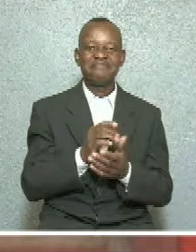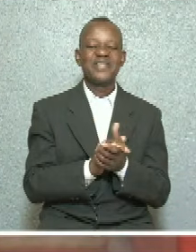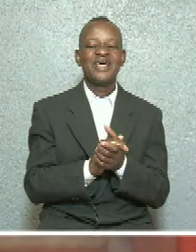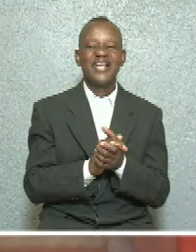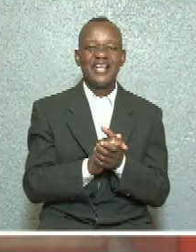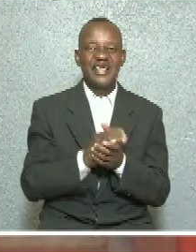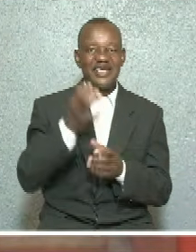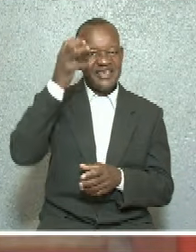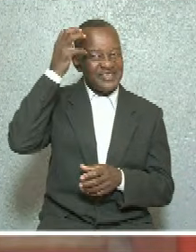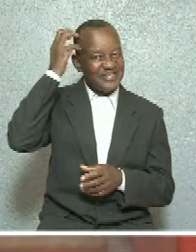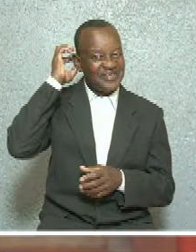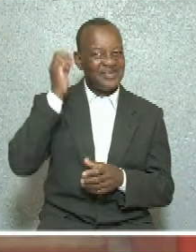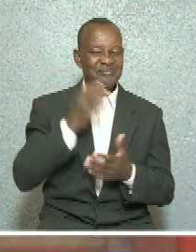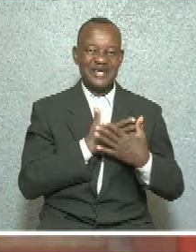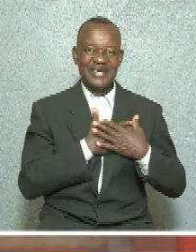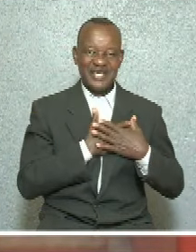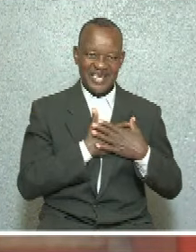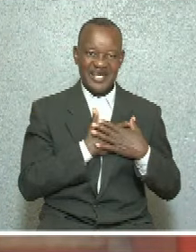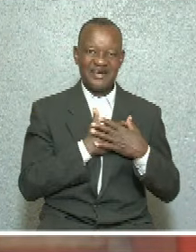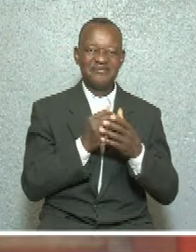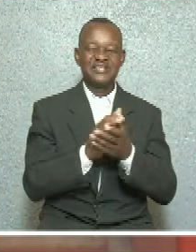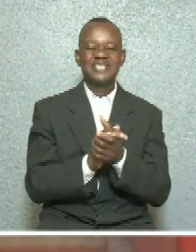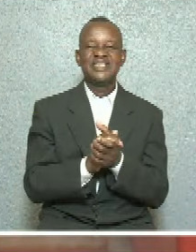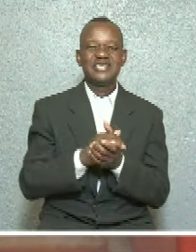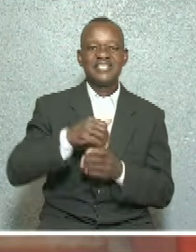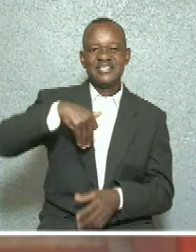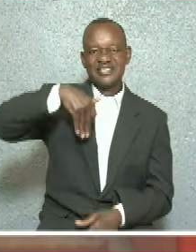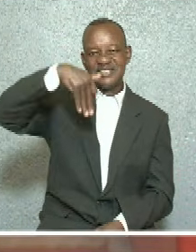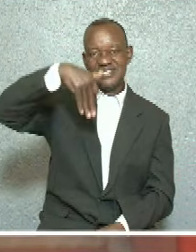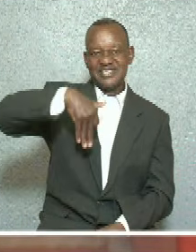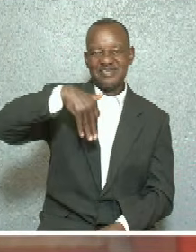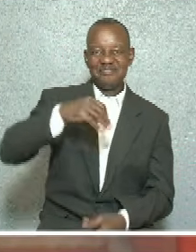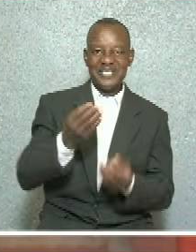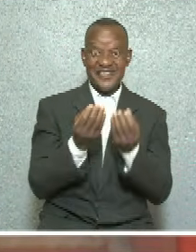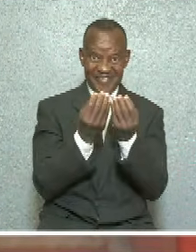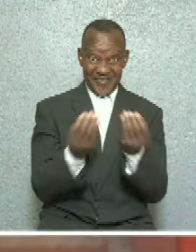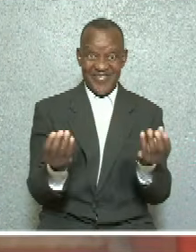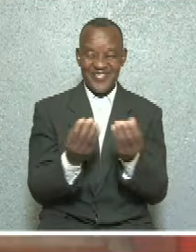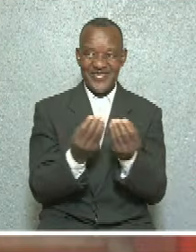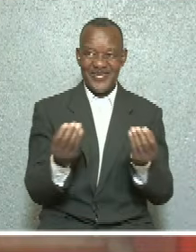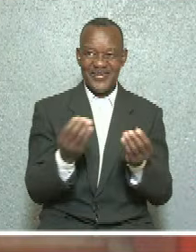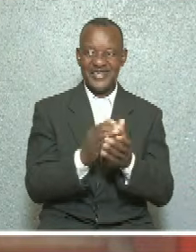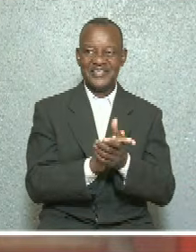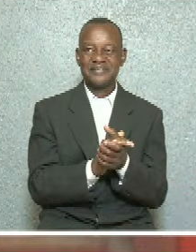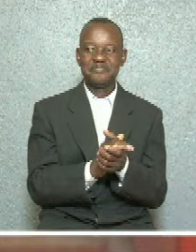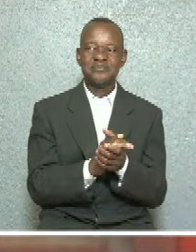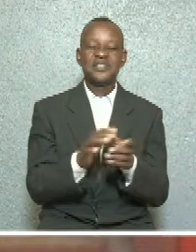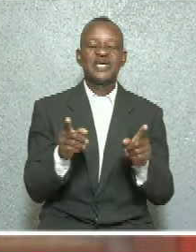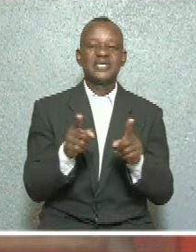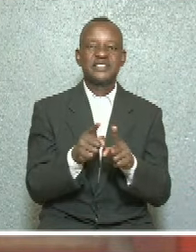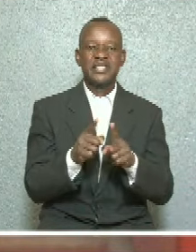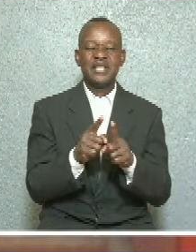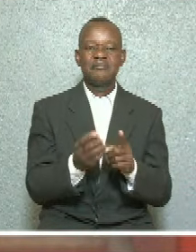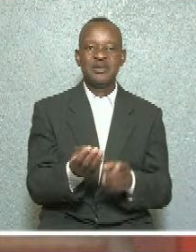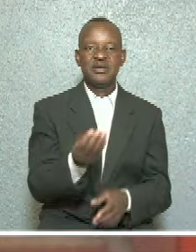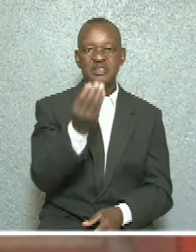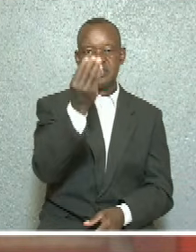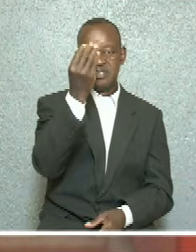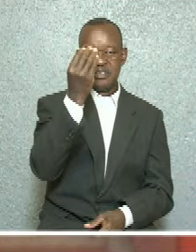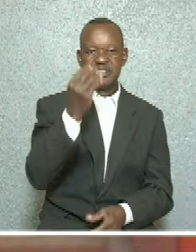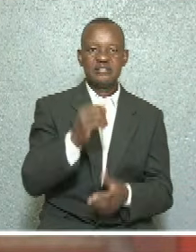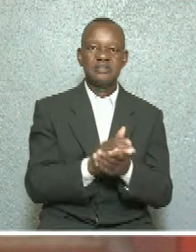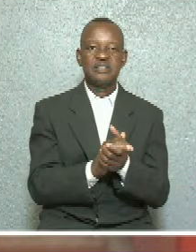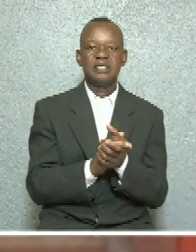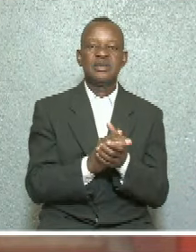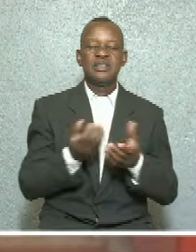He spoke about that every sacrifice that was done by adult Namibians, young Namibians that went to go fight for